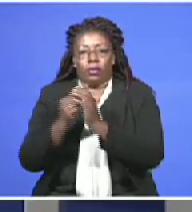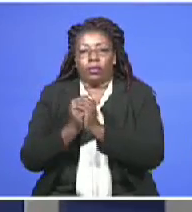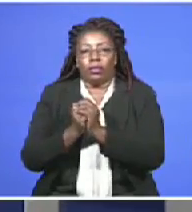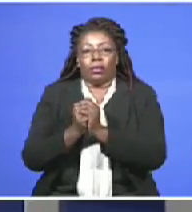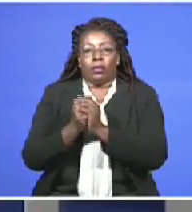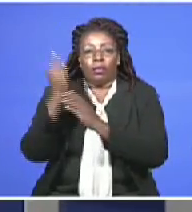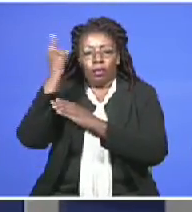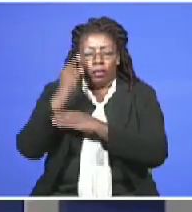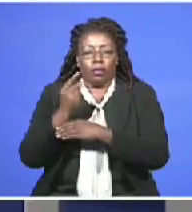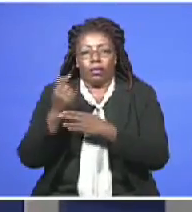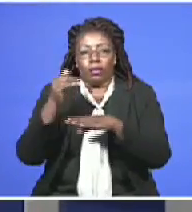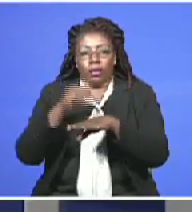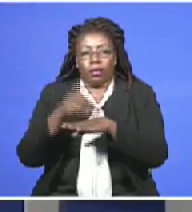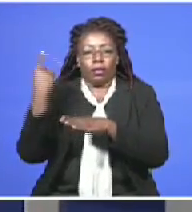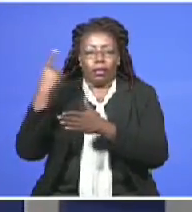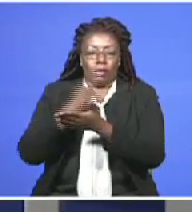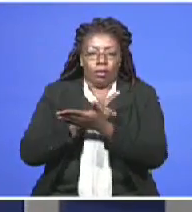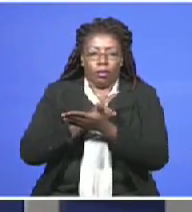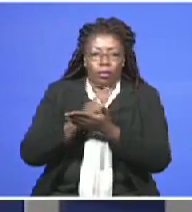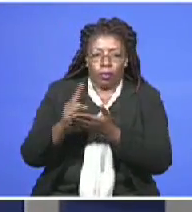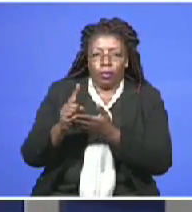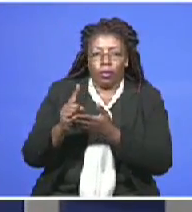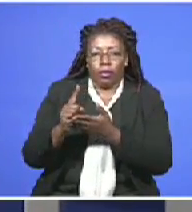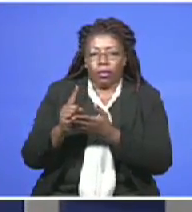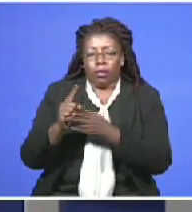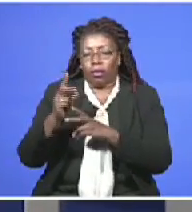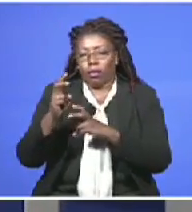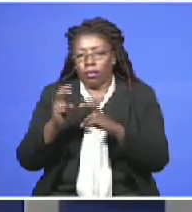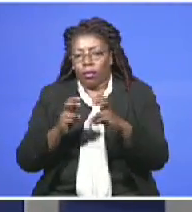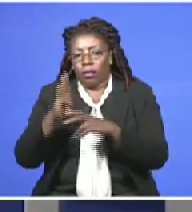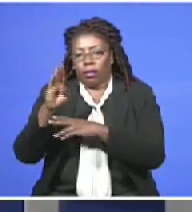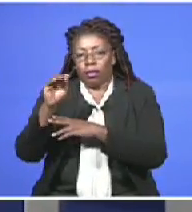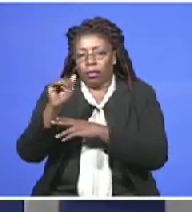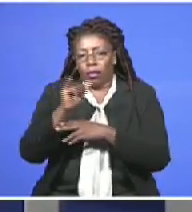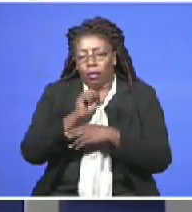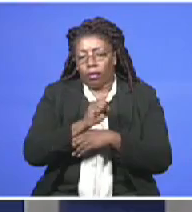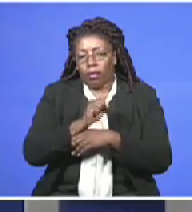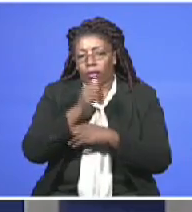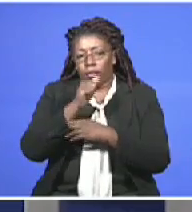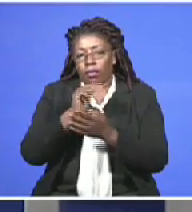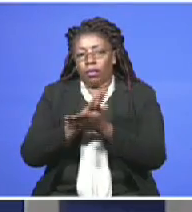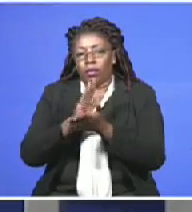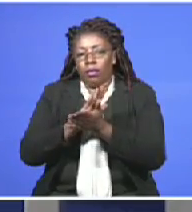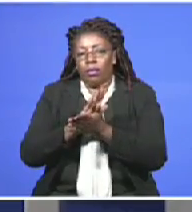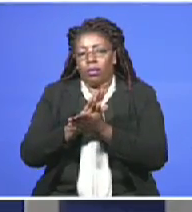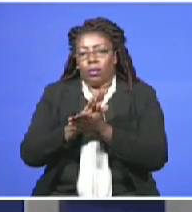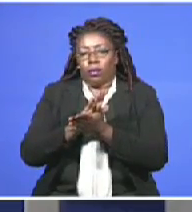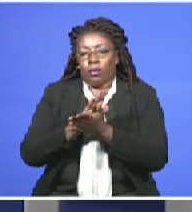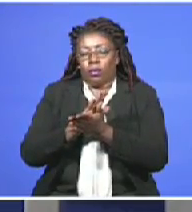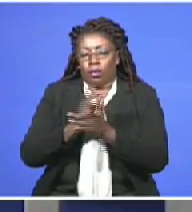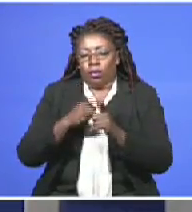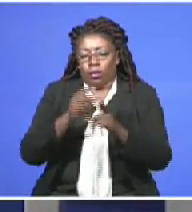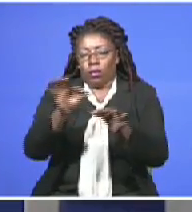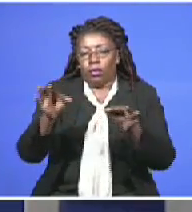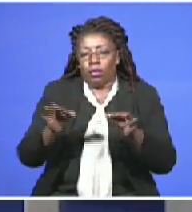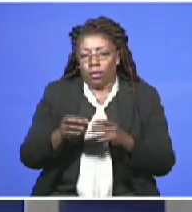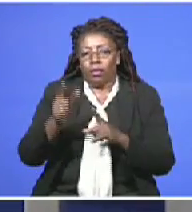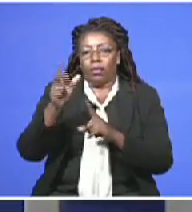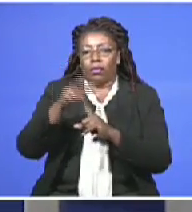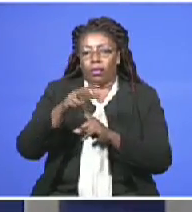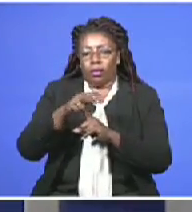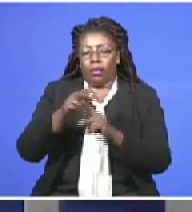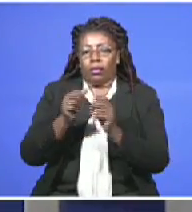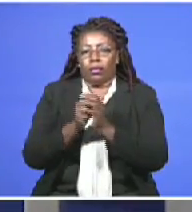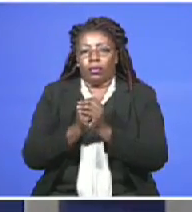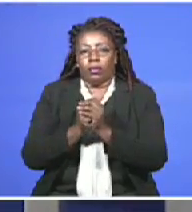guests in attendance last week for the final day of competition at the BAISS Private School Track and Field Championships. Julian Gibson tells us